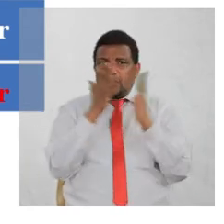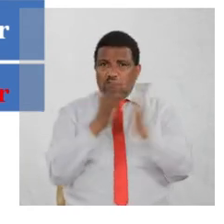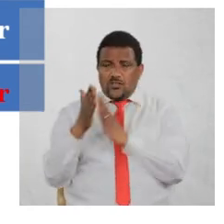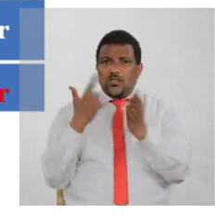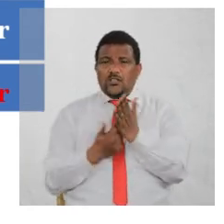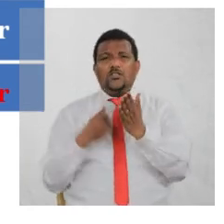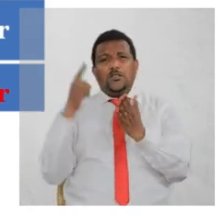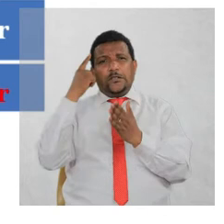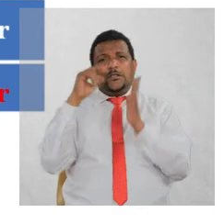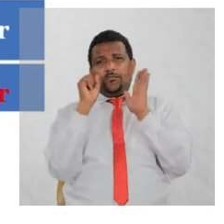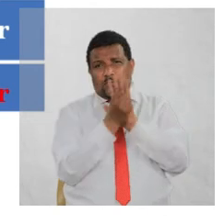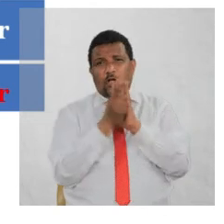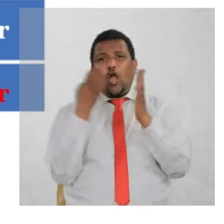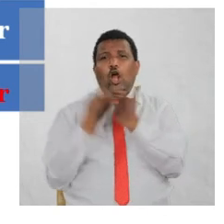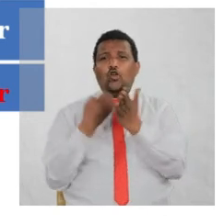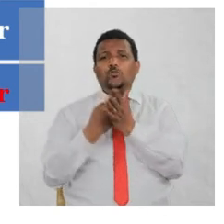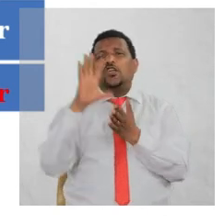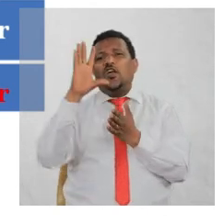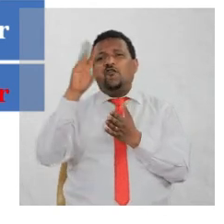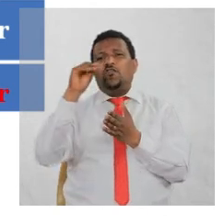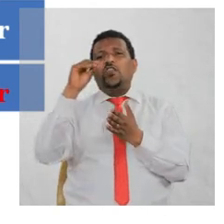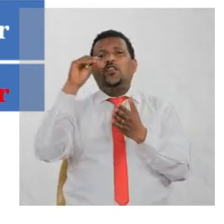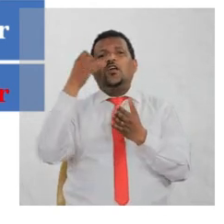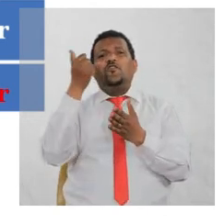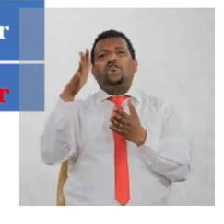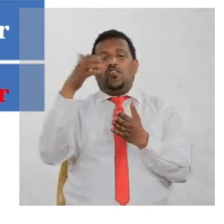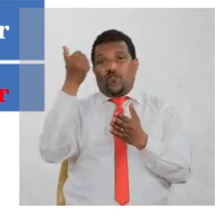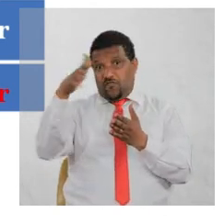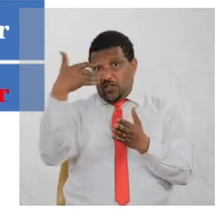this hypothetical economy is 15,000 birr.